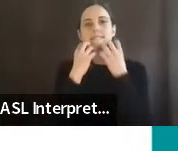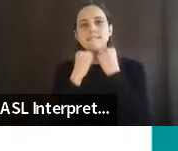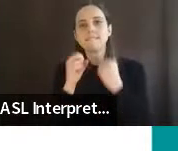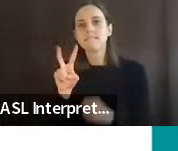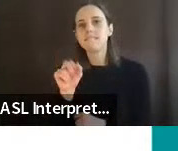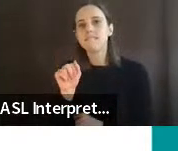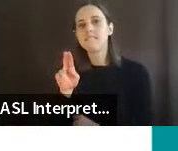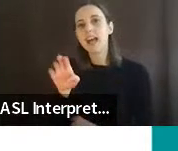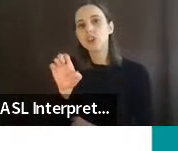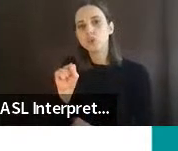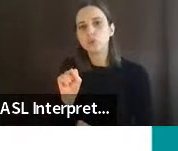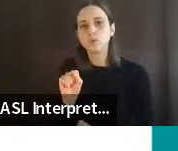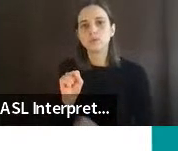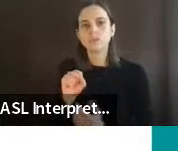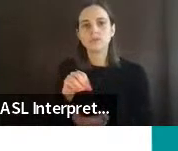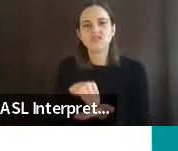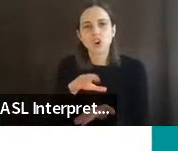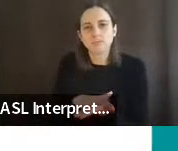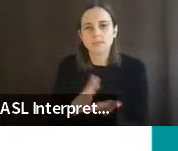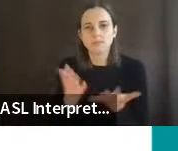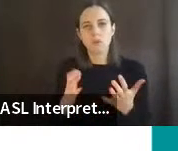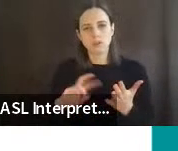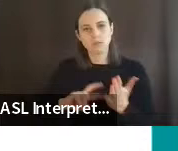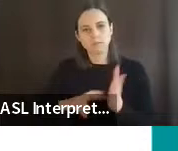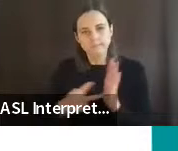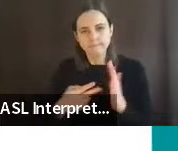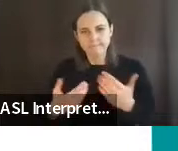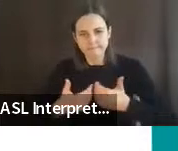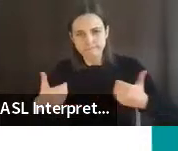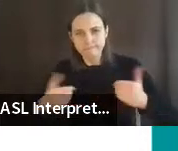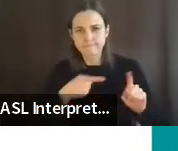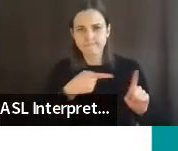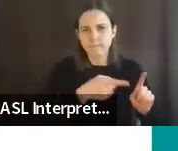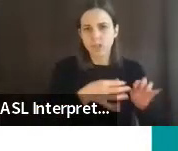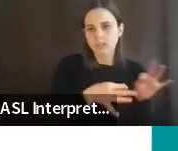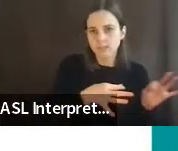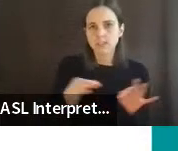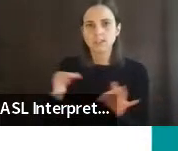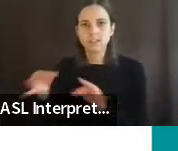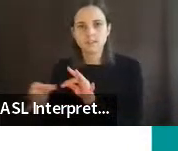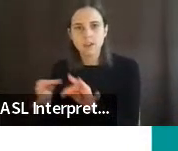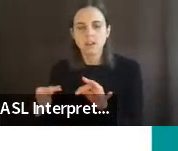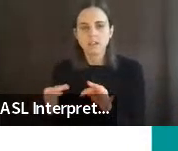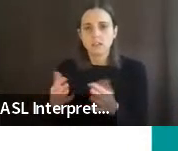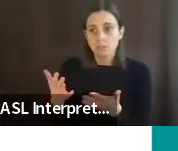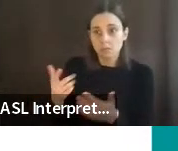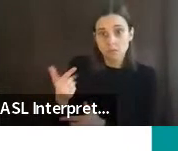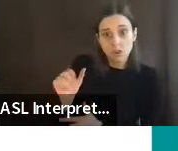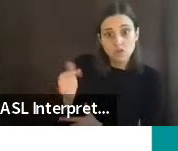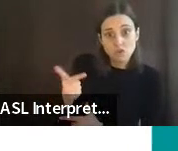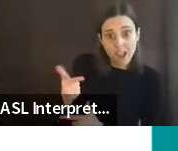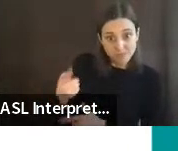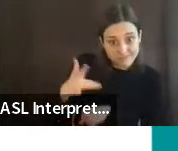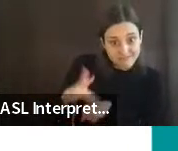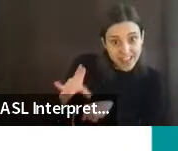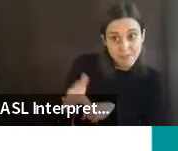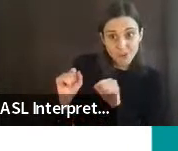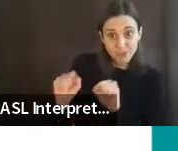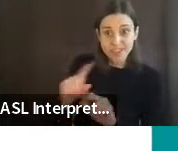answer to congestion means. I'm going to see, I don't know, Greg, if you're still available, if you want to try and respond to Tom's